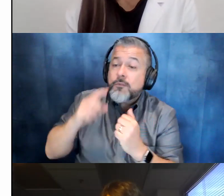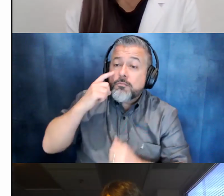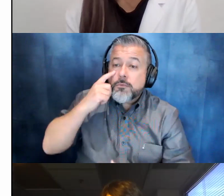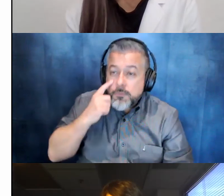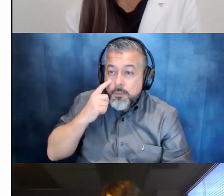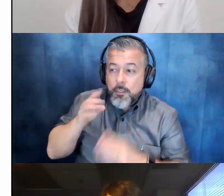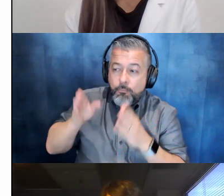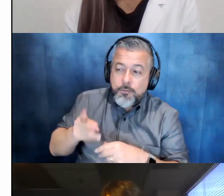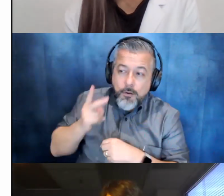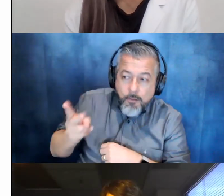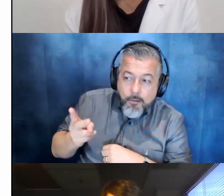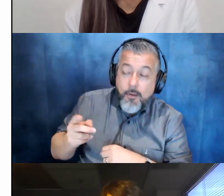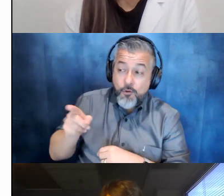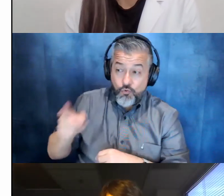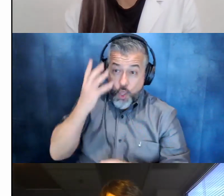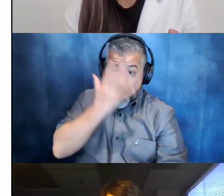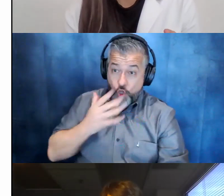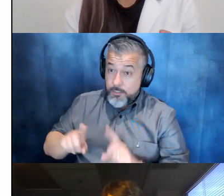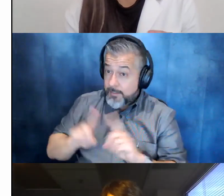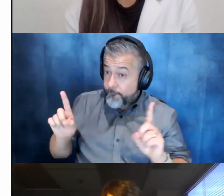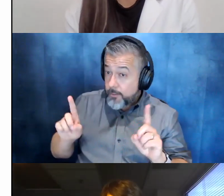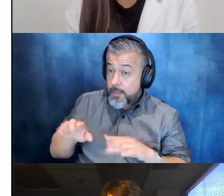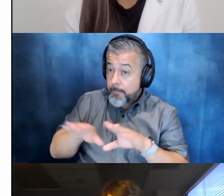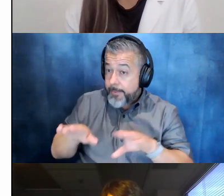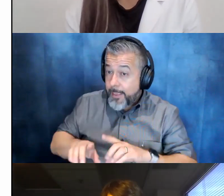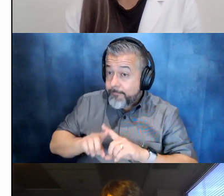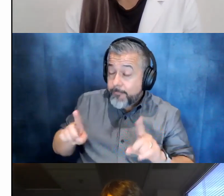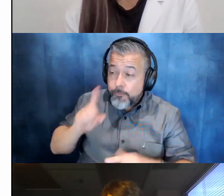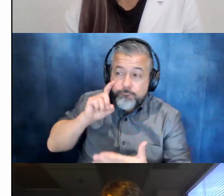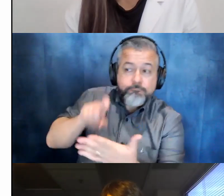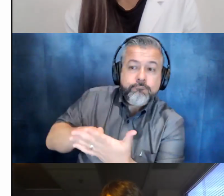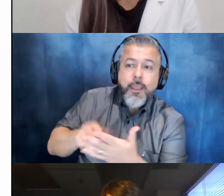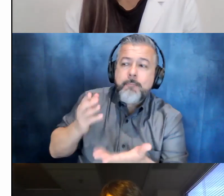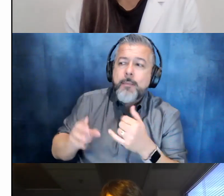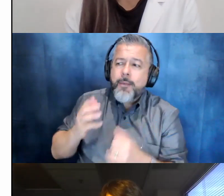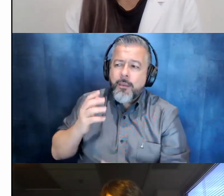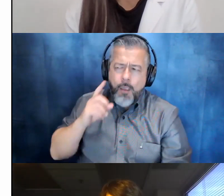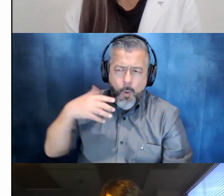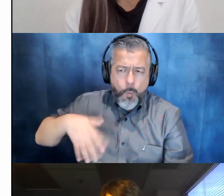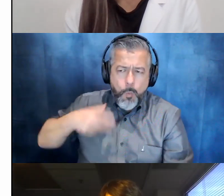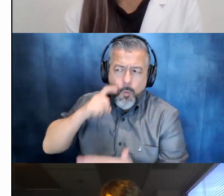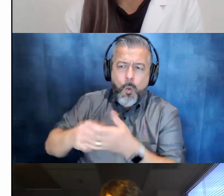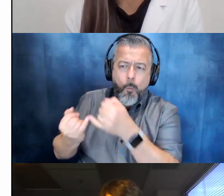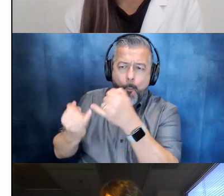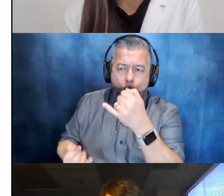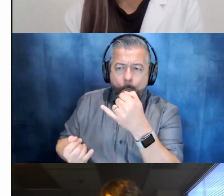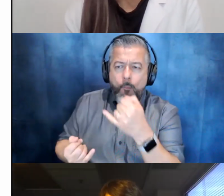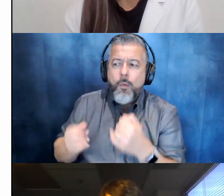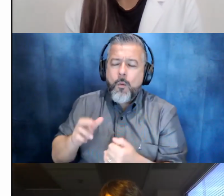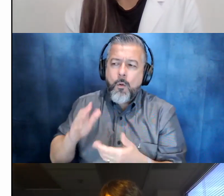think they look any different. You might notice that they look thinner. You might notice that they look less